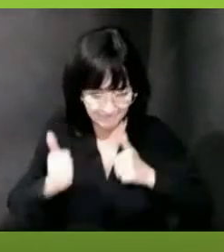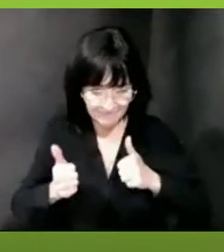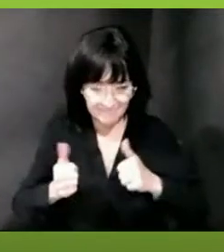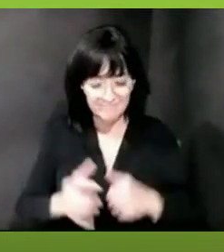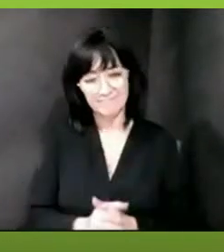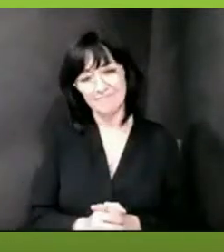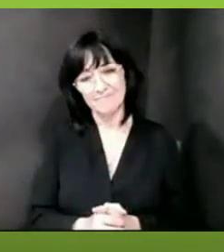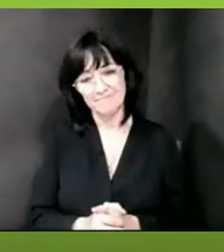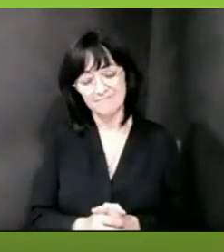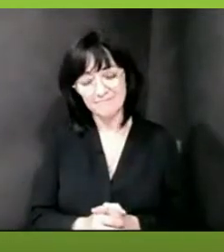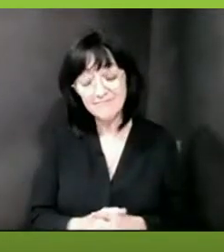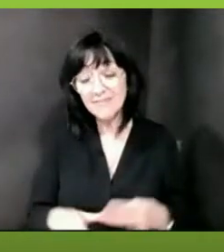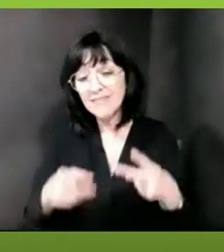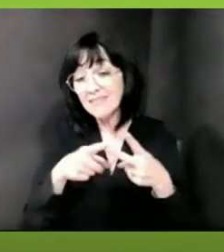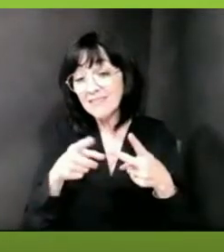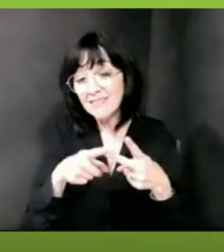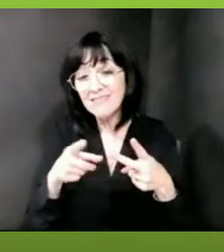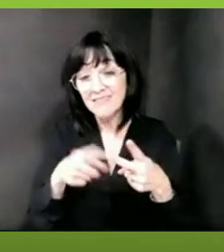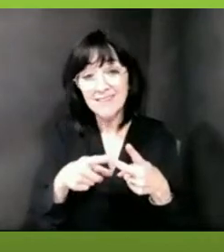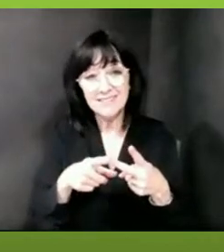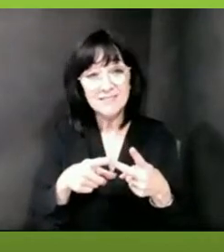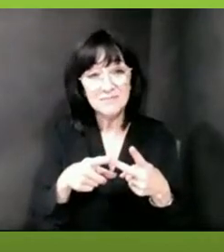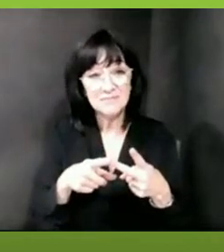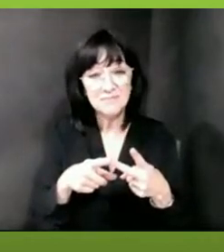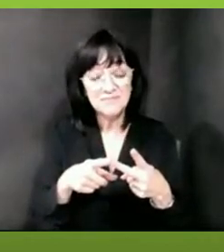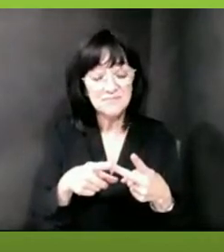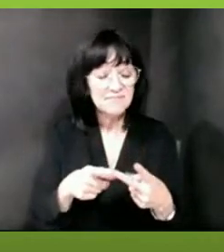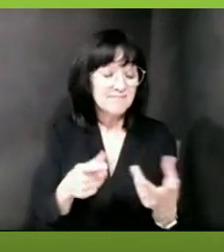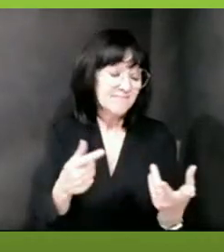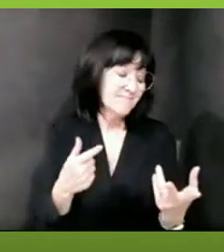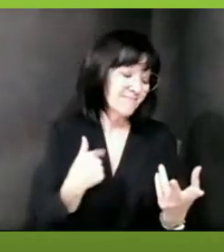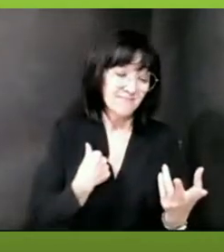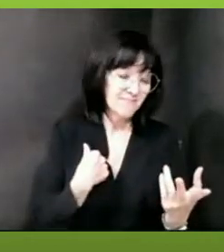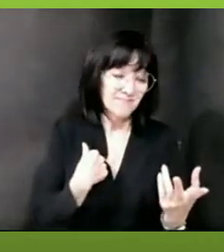takeaway among probably 4,000 that I don't have time to go over.